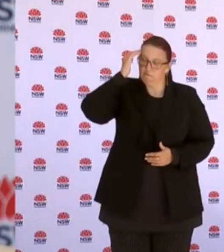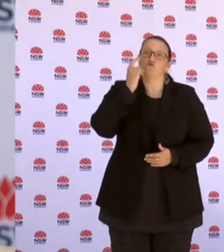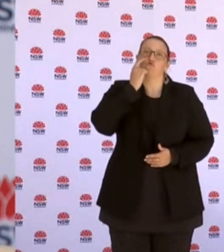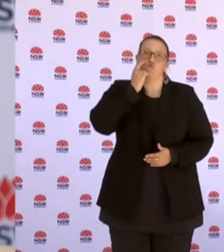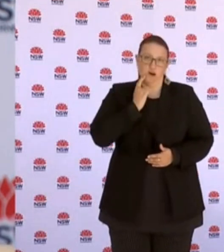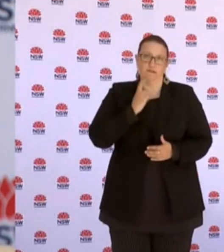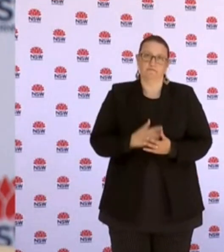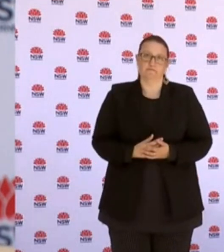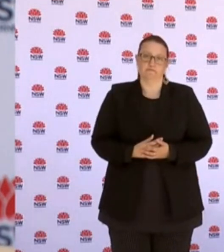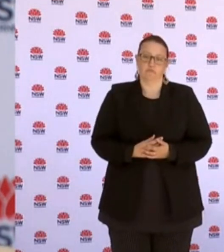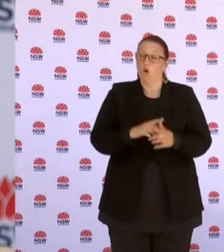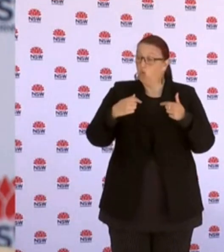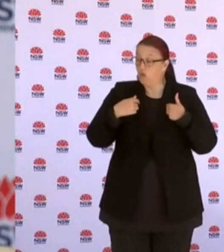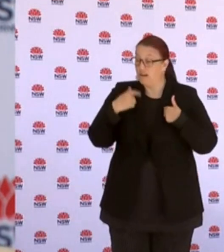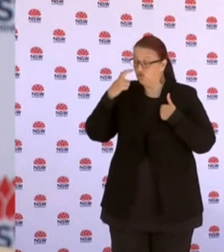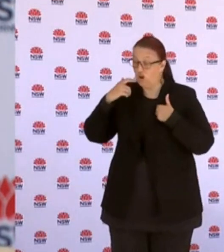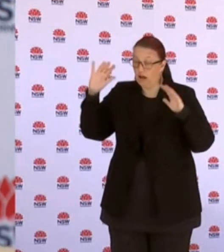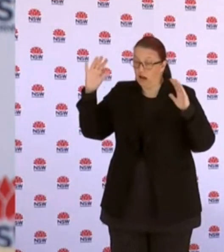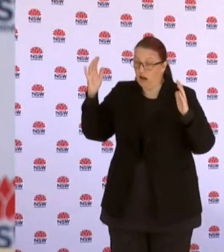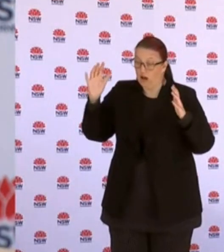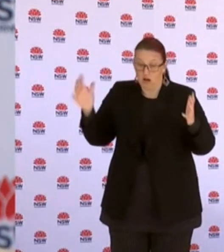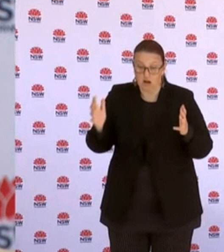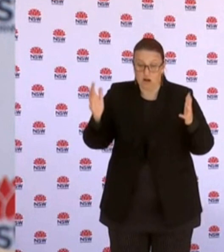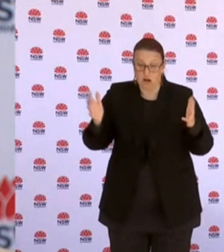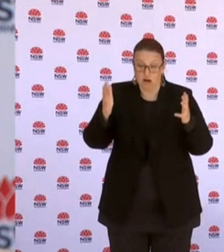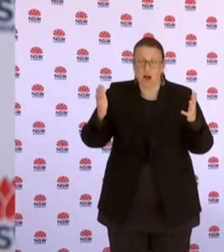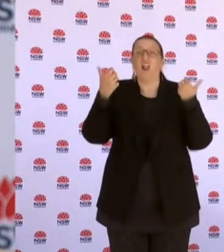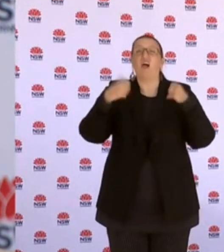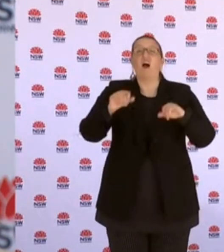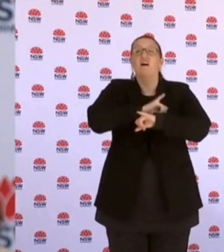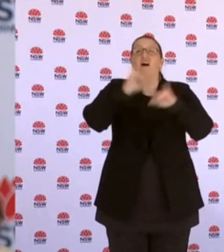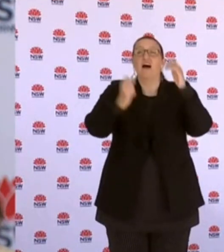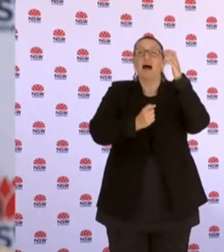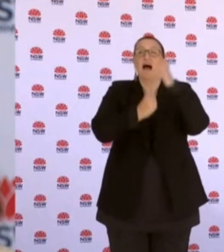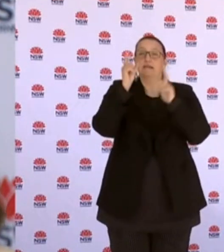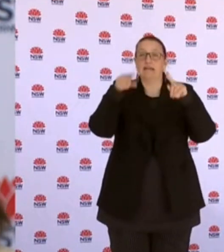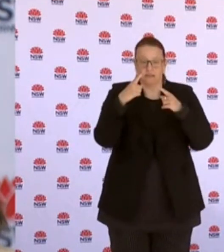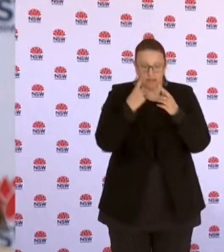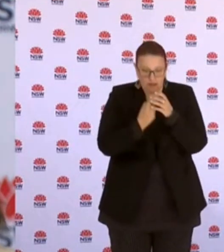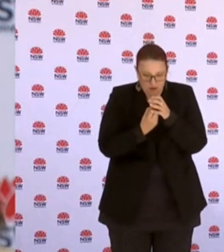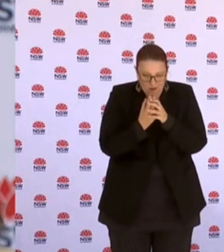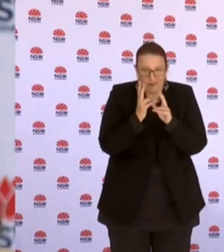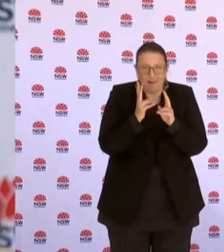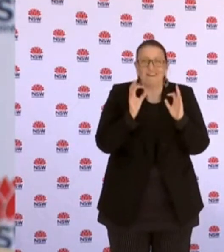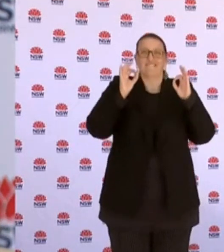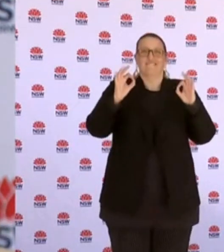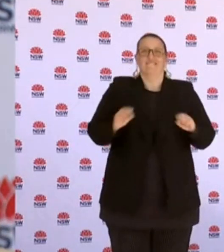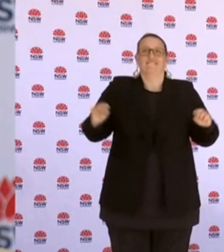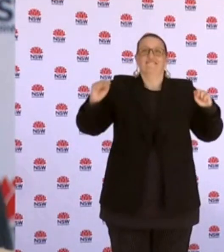haven't seen thousands and thousands of cases is a win for New South Wales. You're relying on personal responsibility, though. Premier, next week, New South Wales